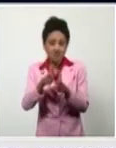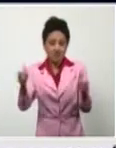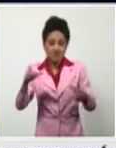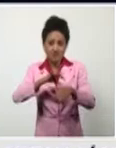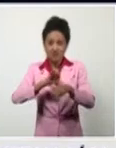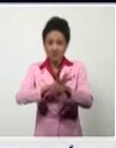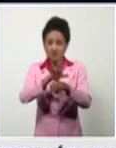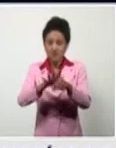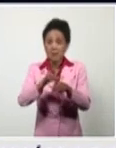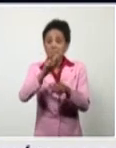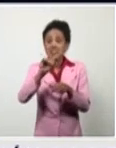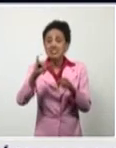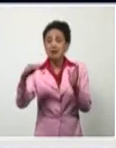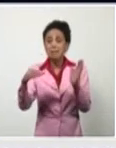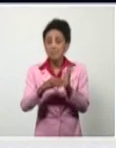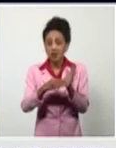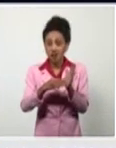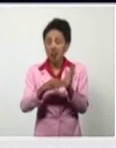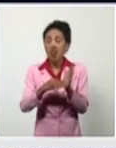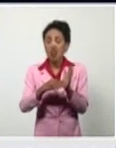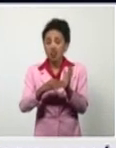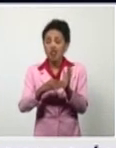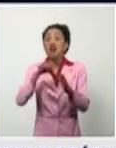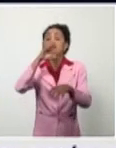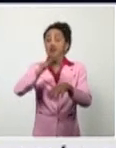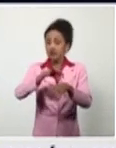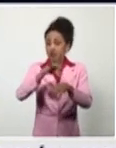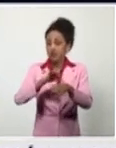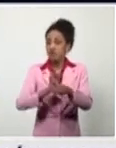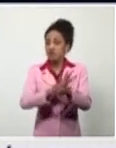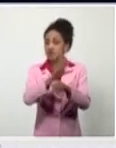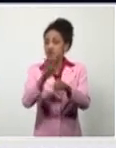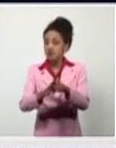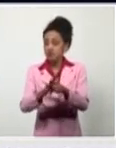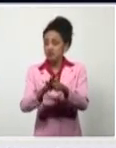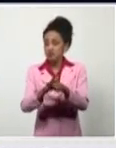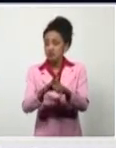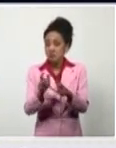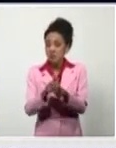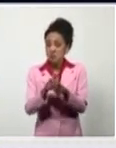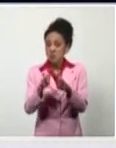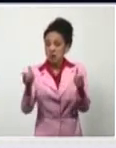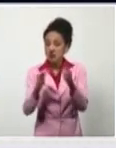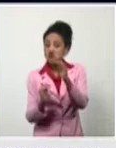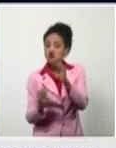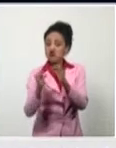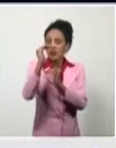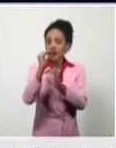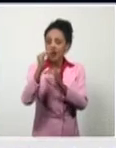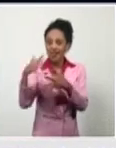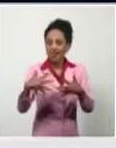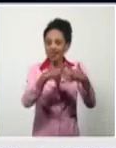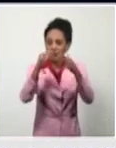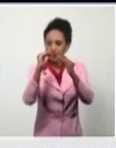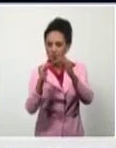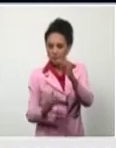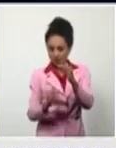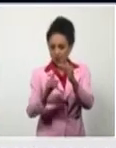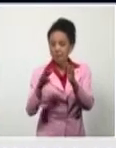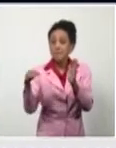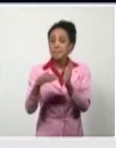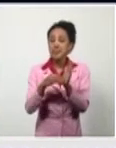26,928 confirmed cases, a higher number than those in the United States,